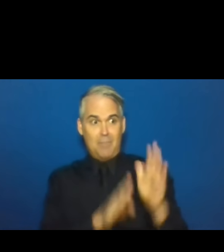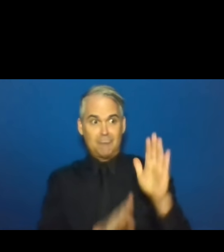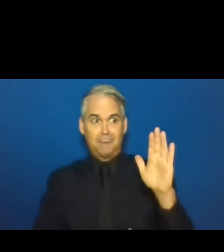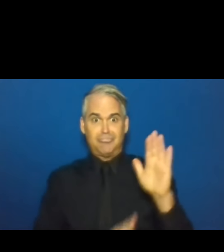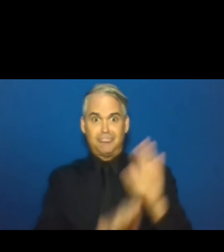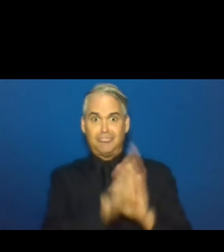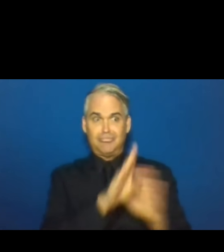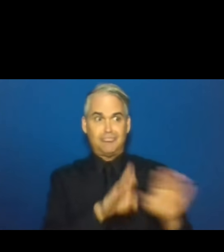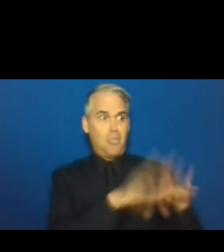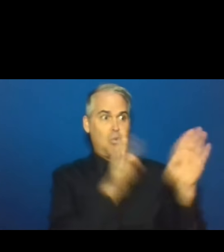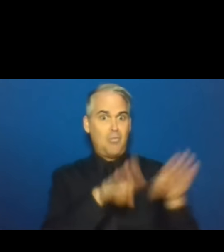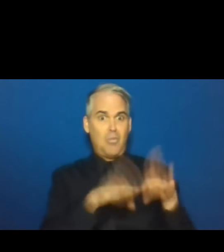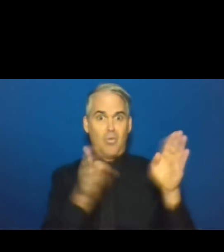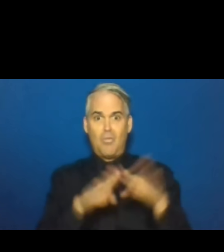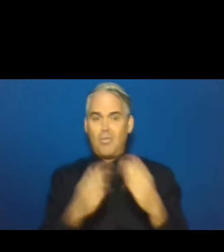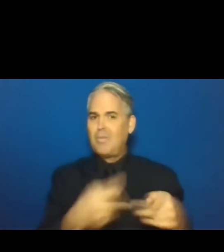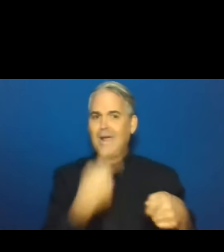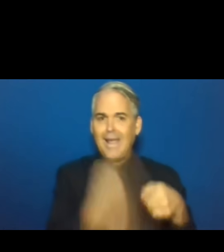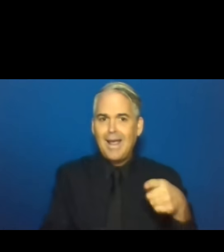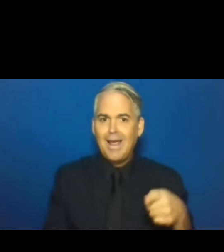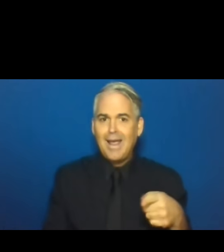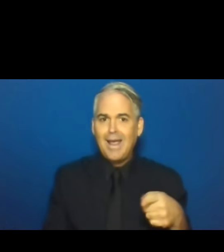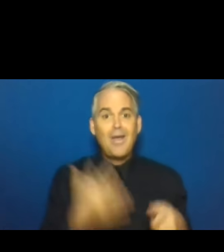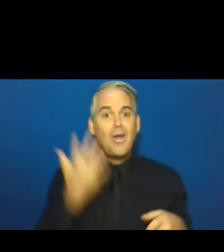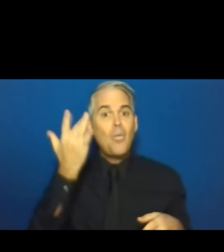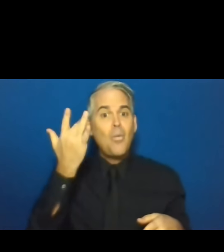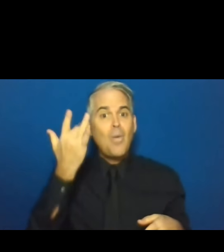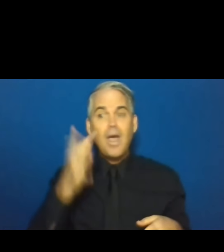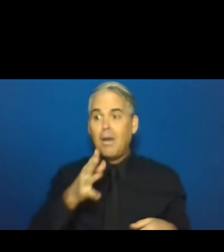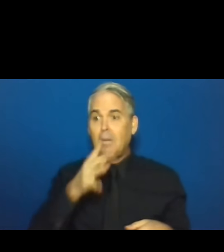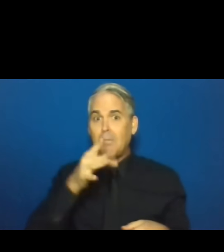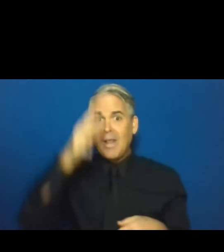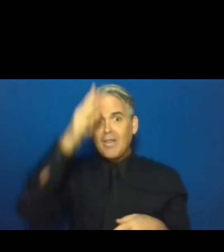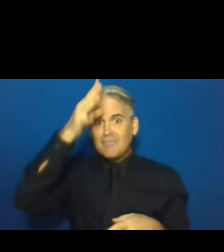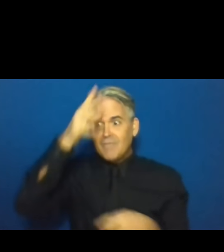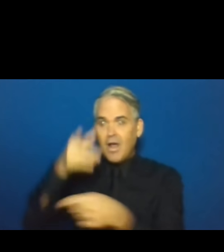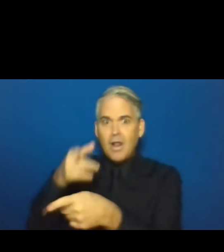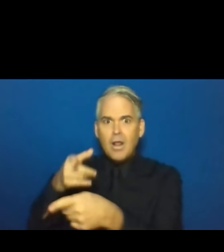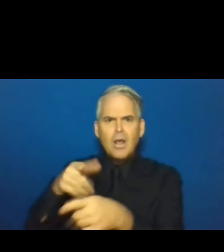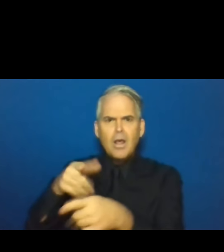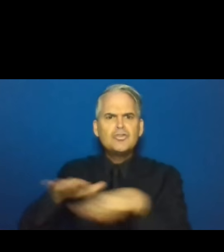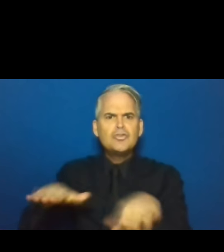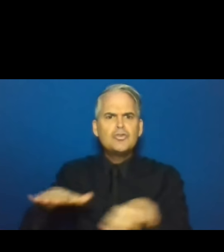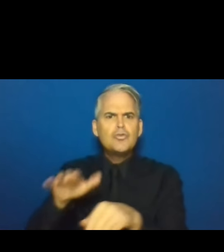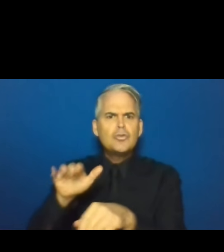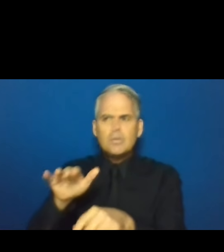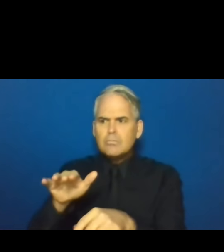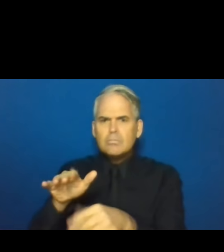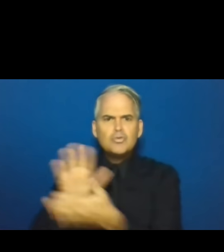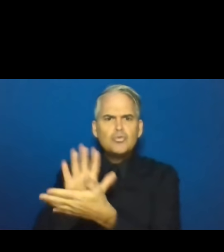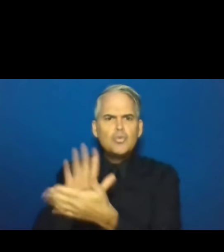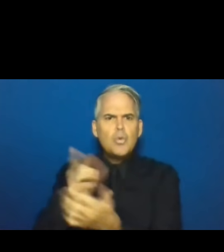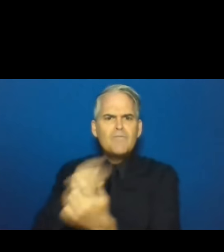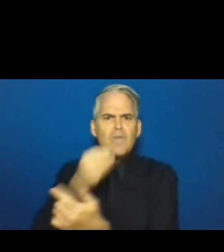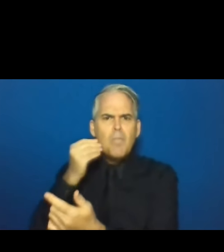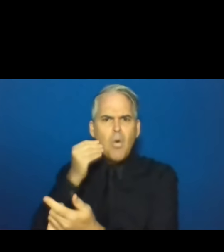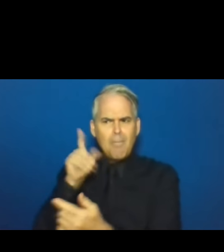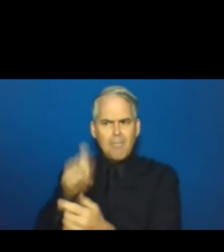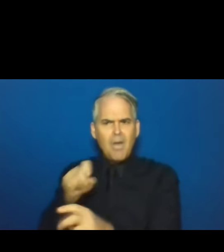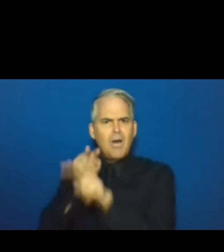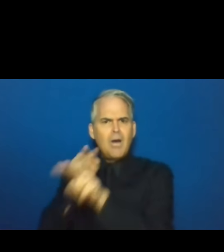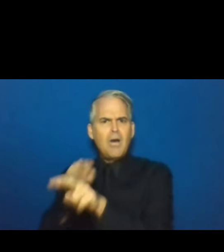Mom and dad can't go to work if they have children learning from home who need supervision. We must reprioritize keeping our kids in